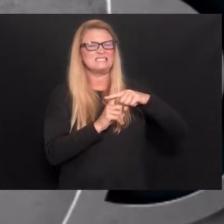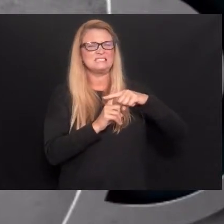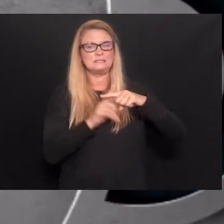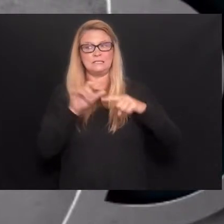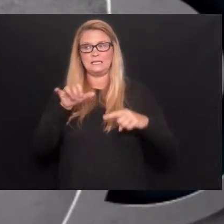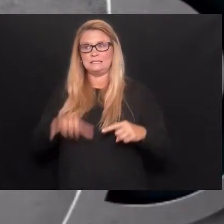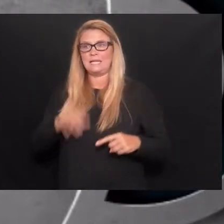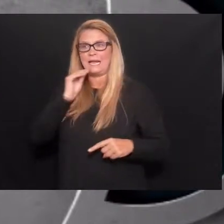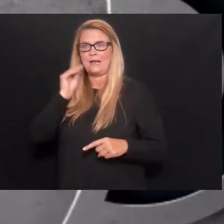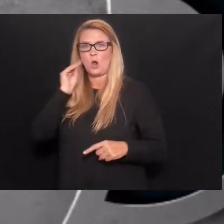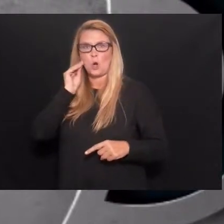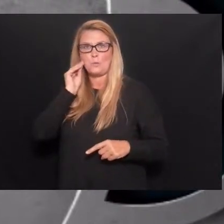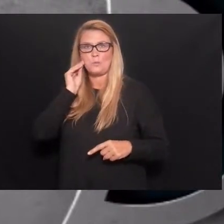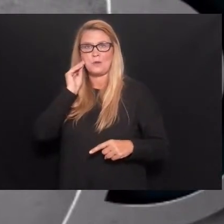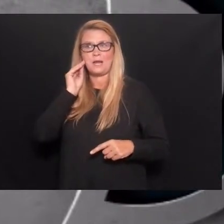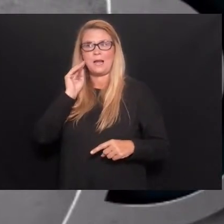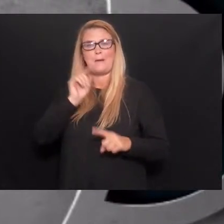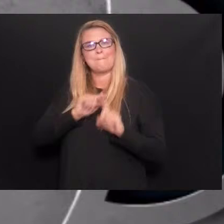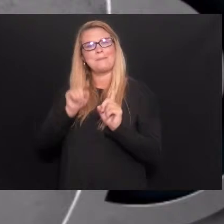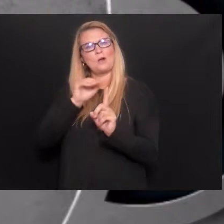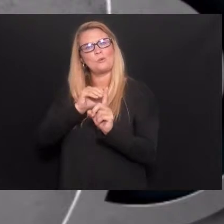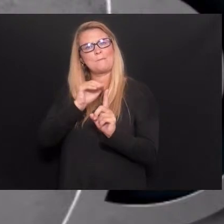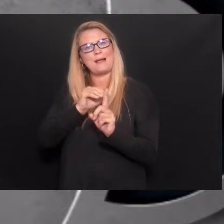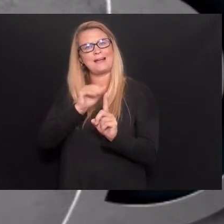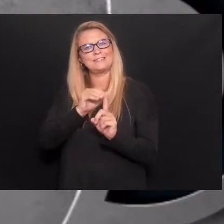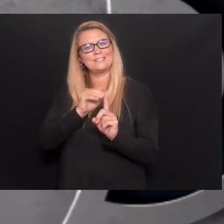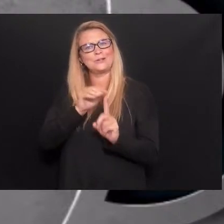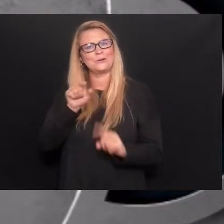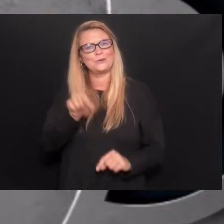But we also want to remind you that those are not used to